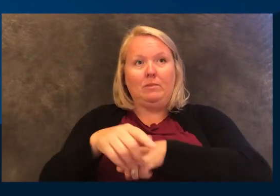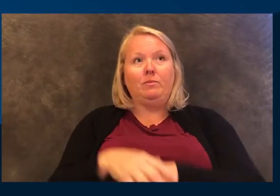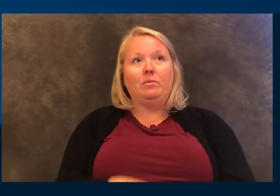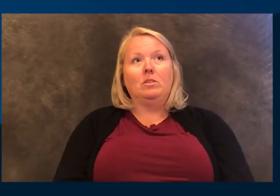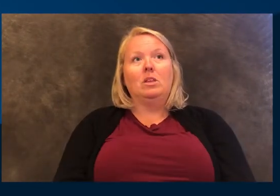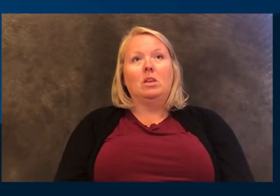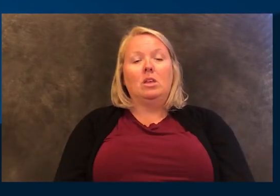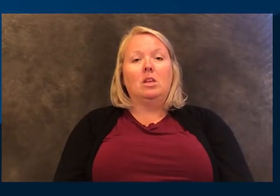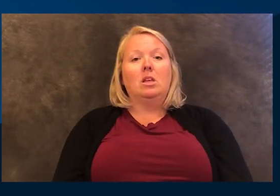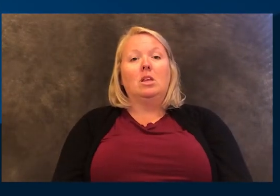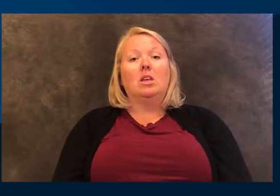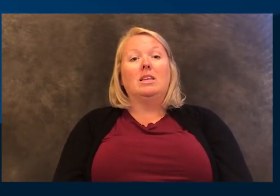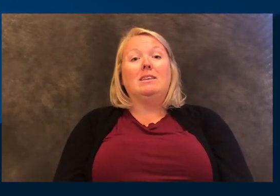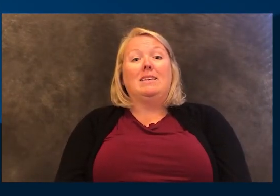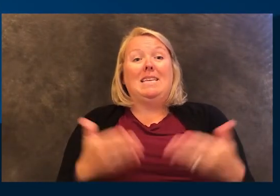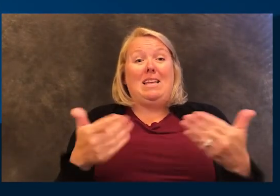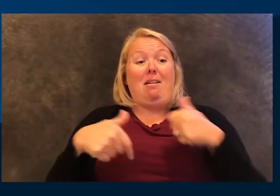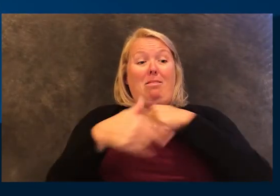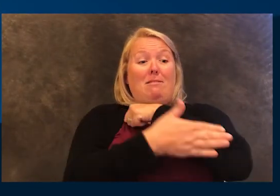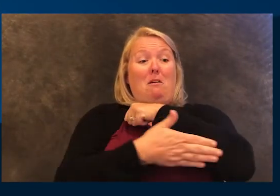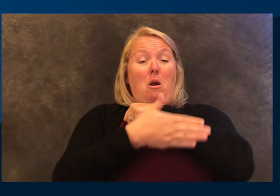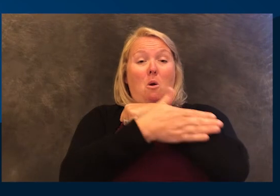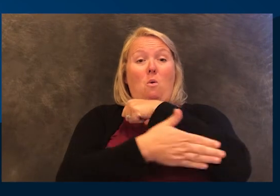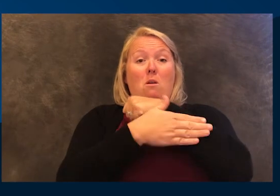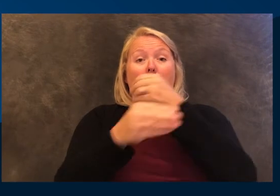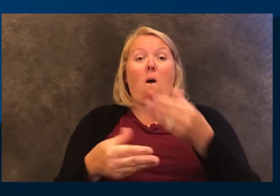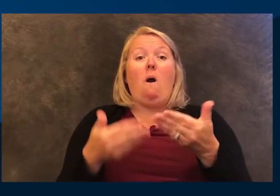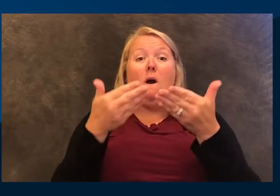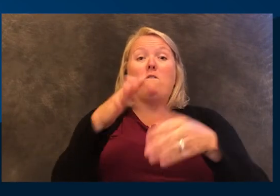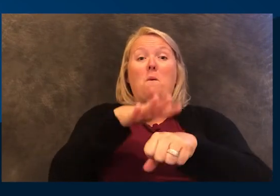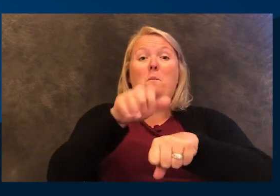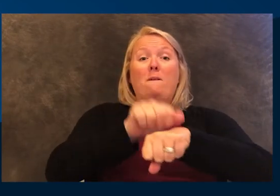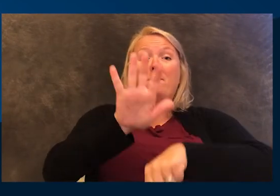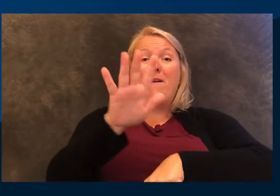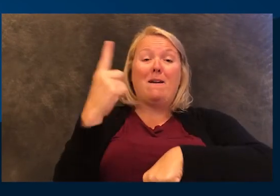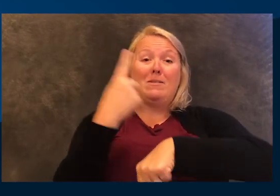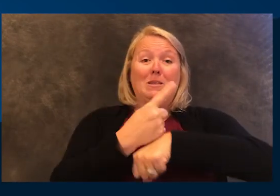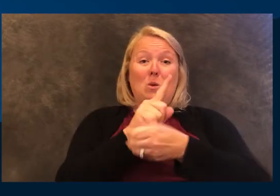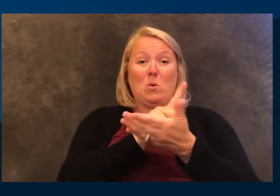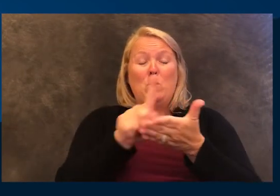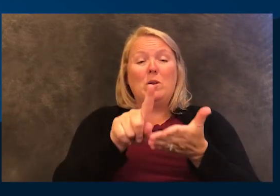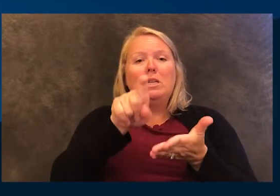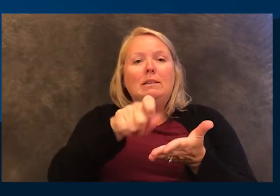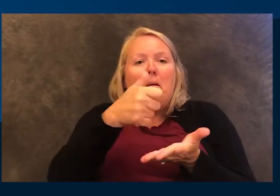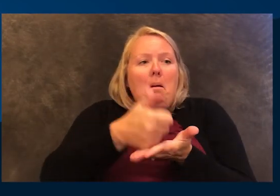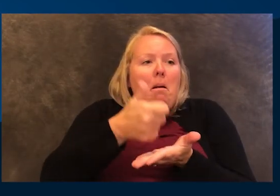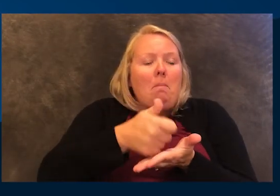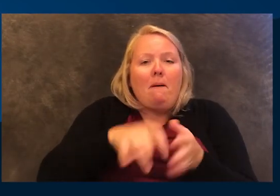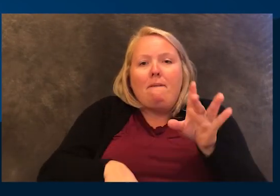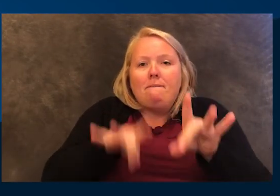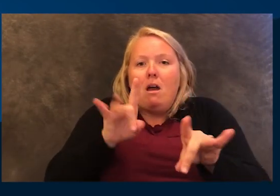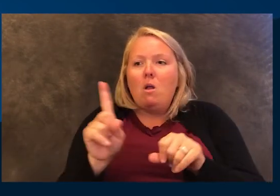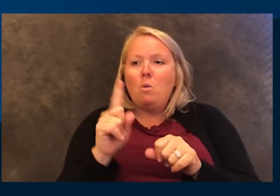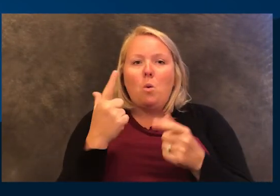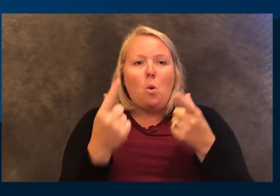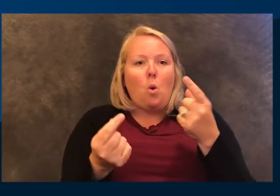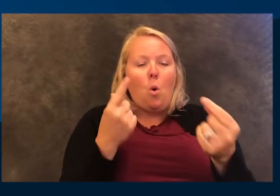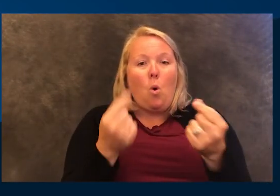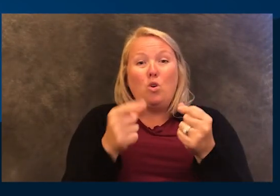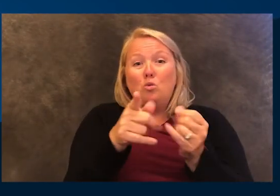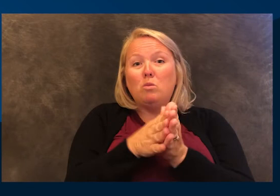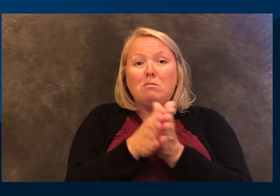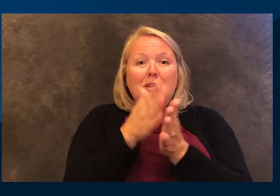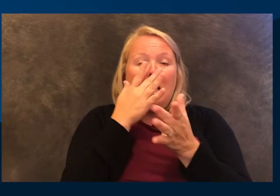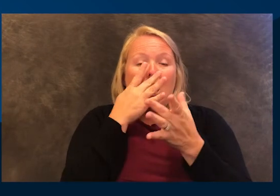appointments 5 days a week. So there are a lot of options there. And if you need help finding where to go, if you're interested and just